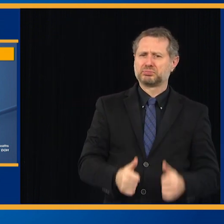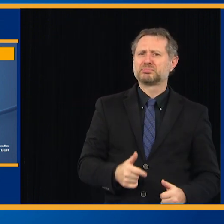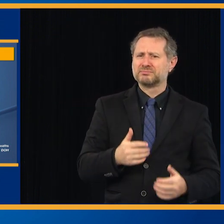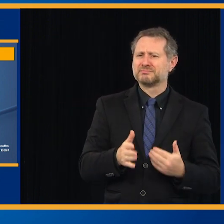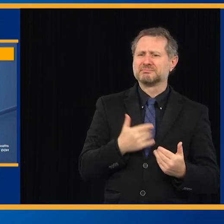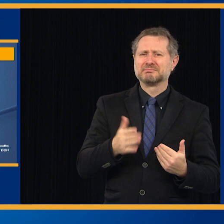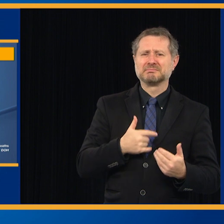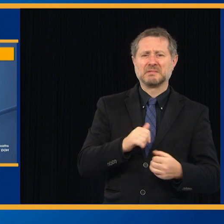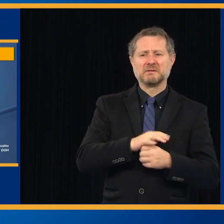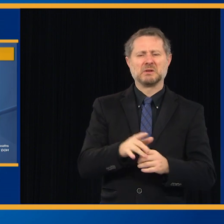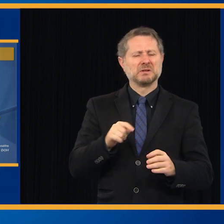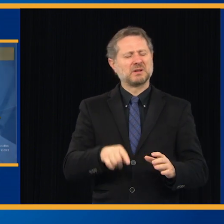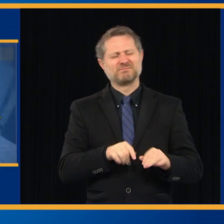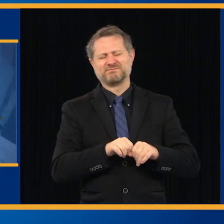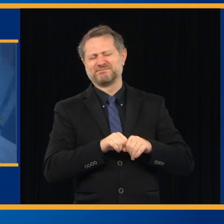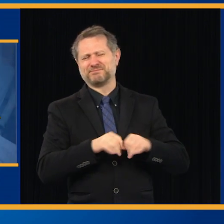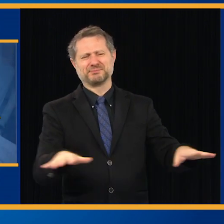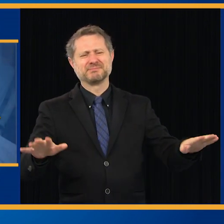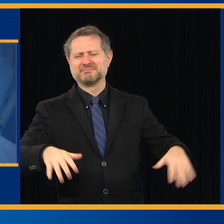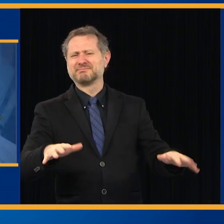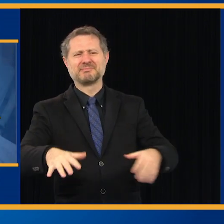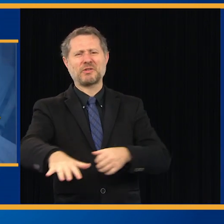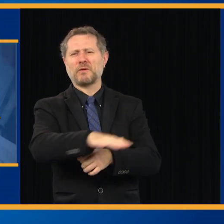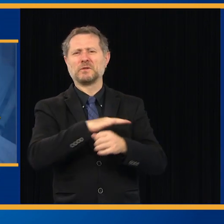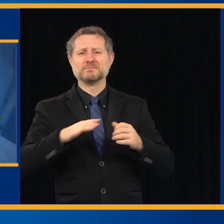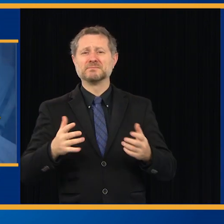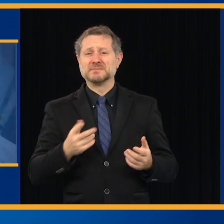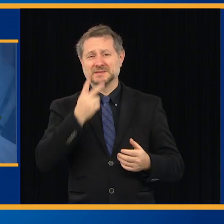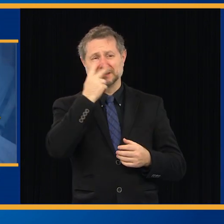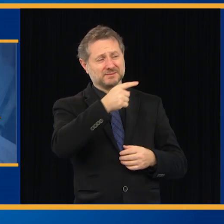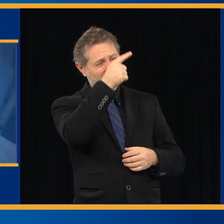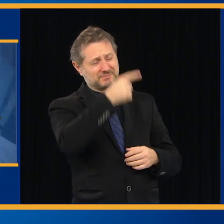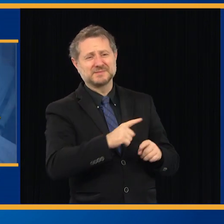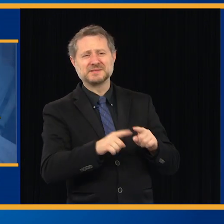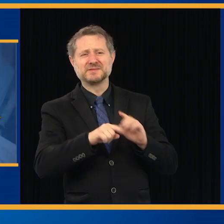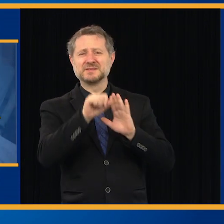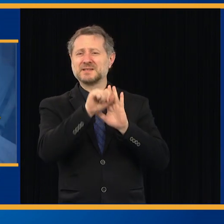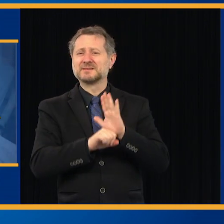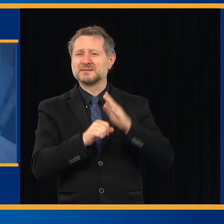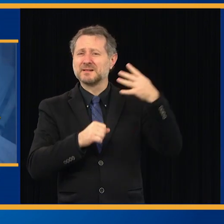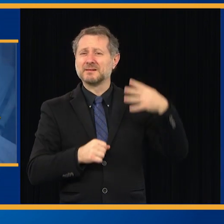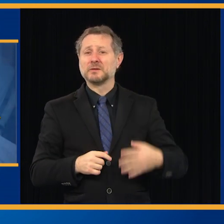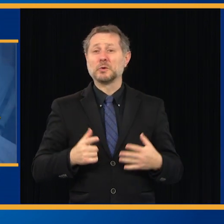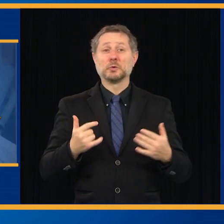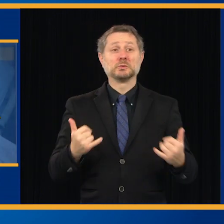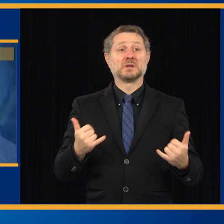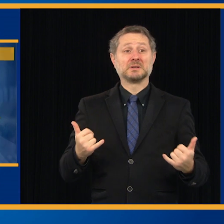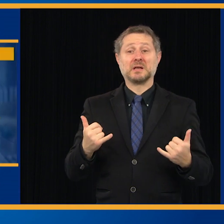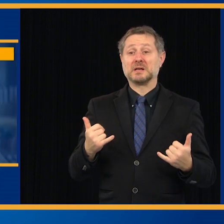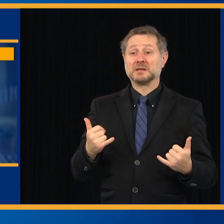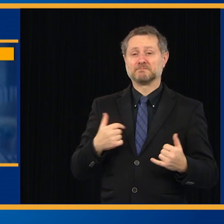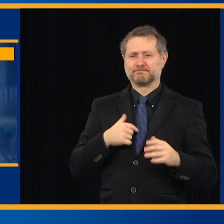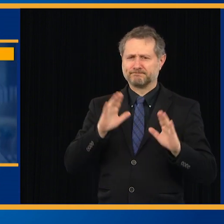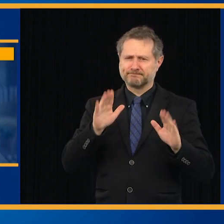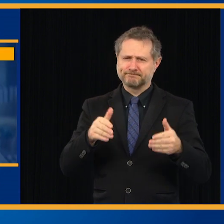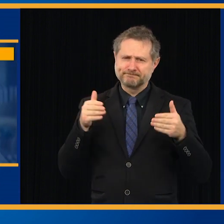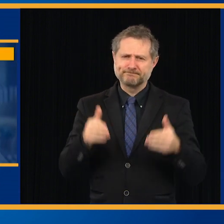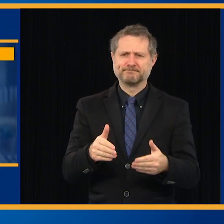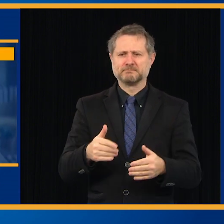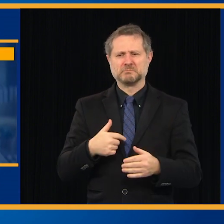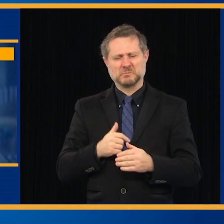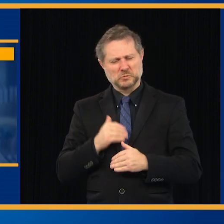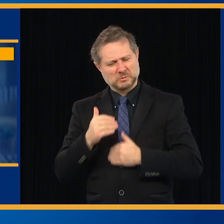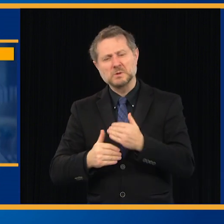It's a congregation of vulnerable people. Today we're taking additional steps to protect seniors in nursing